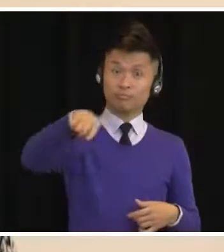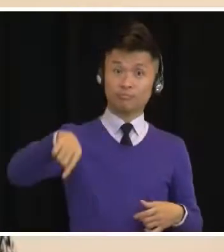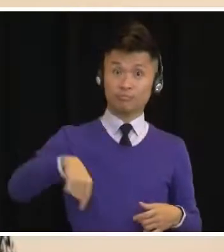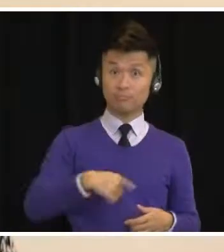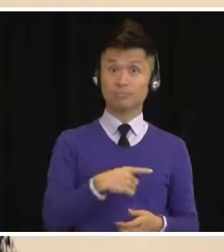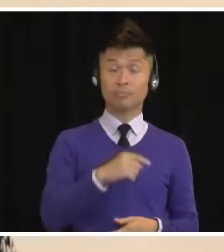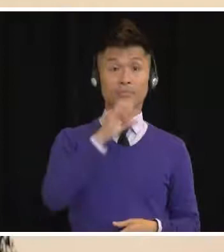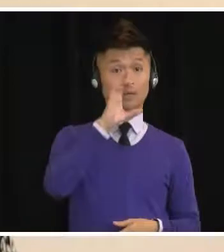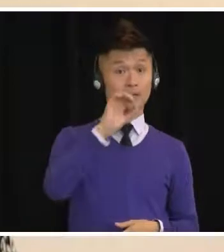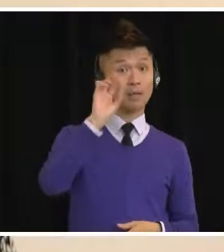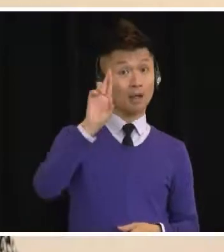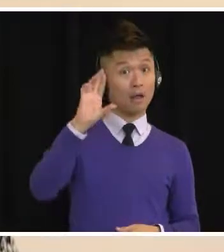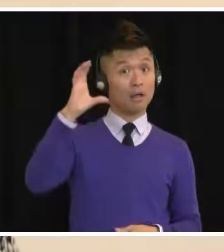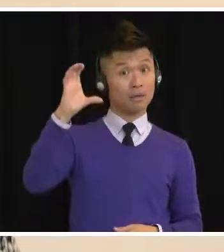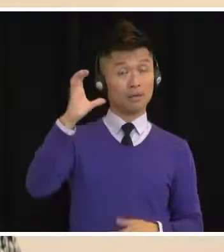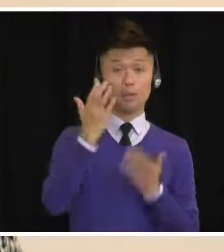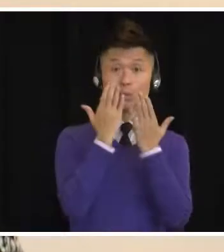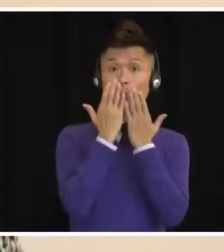rights approach?